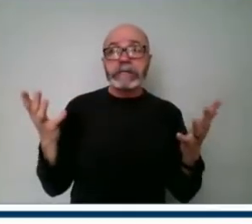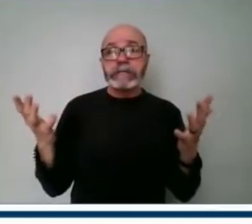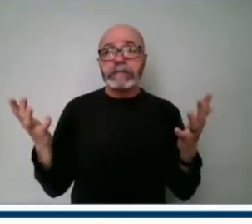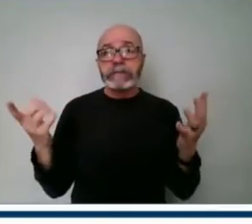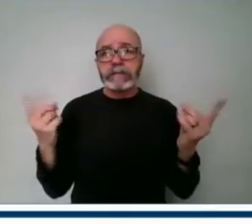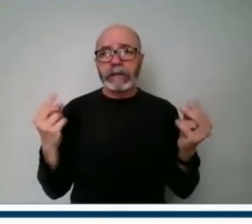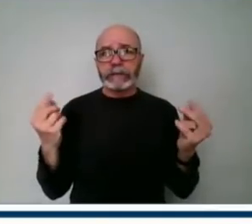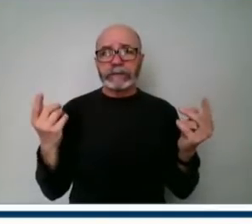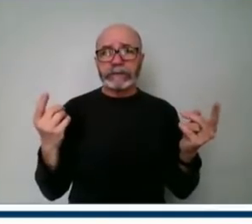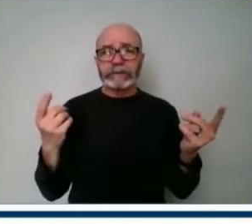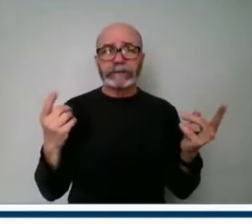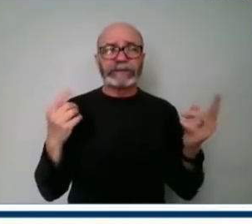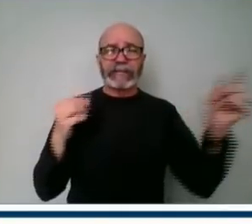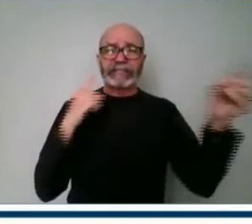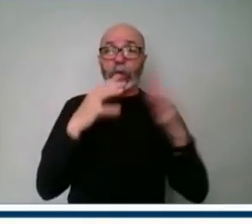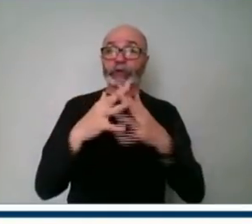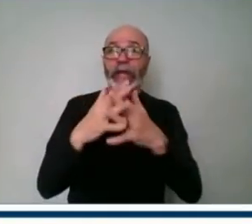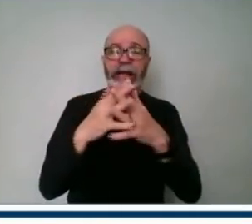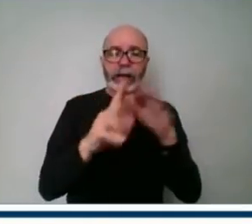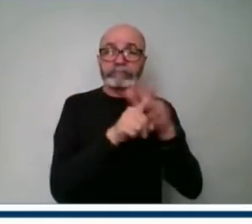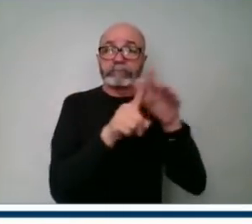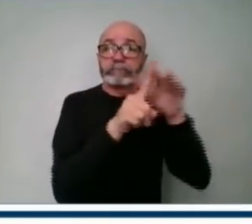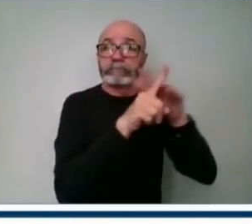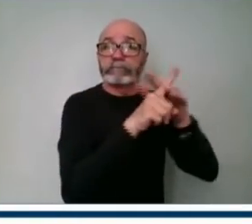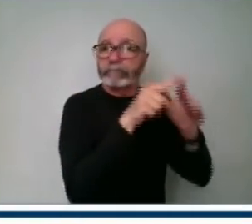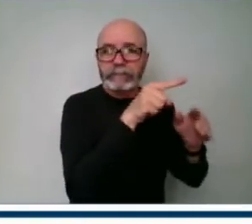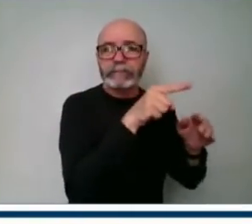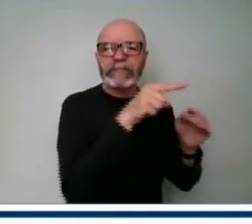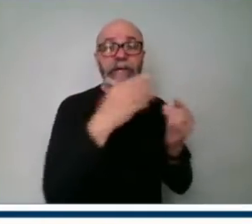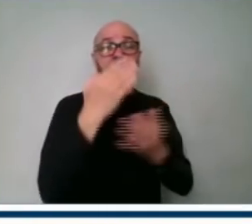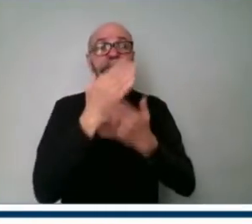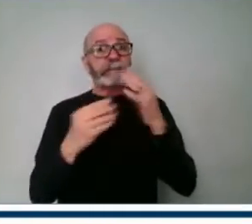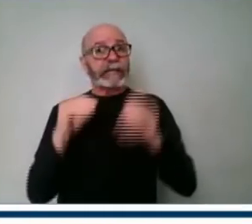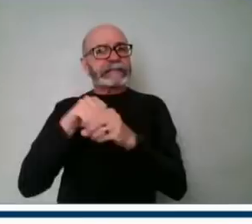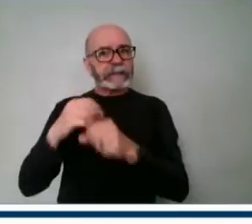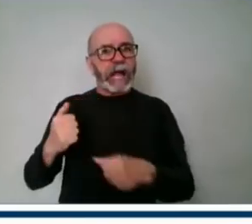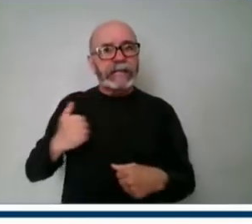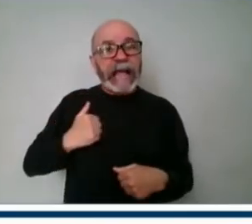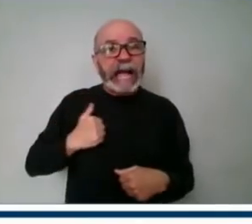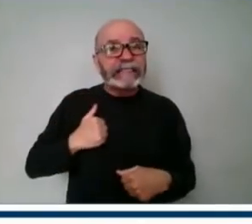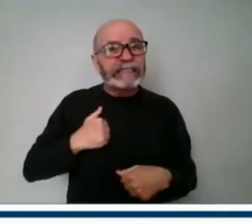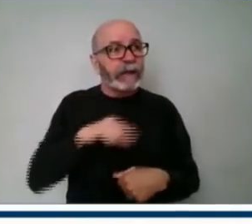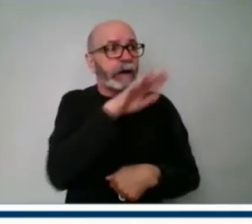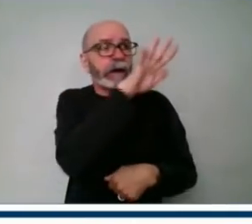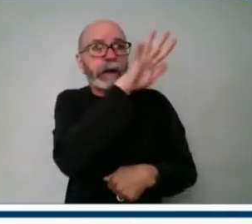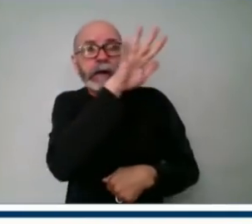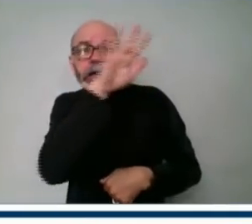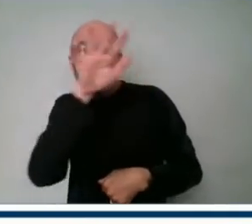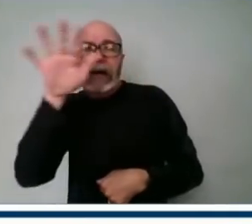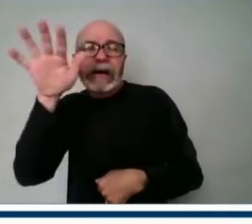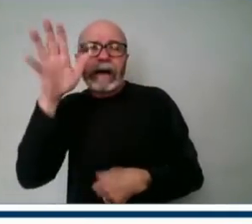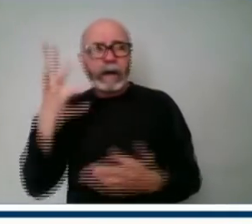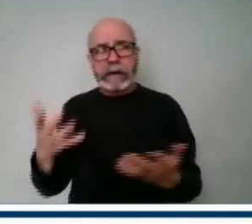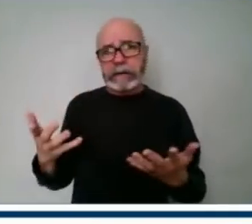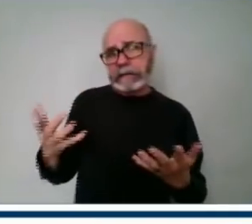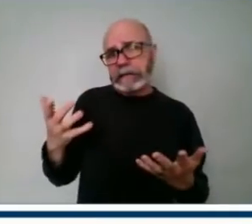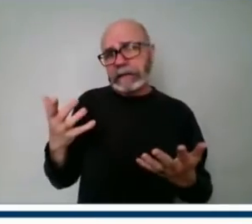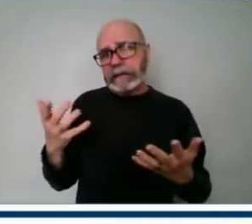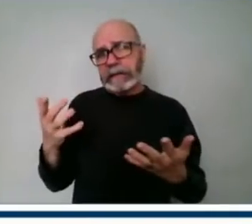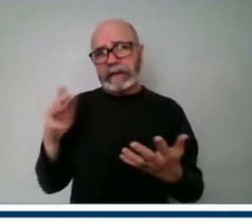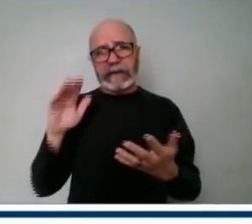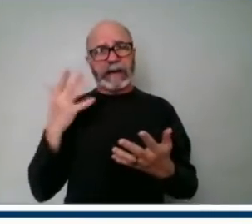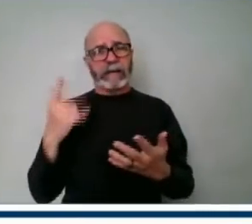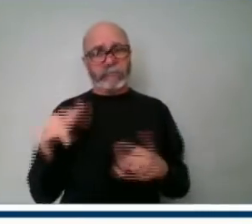States. We're seeing it in other parts of Canada, and yet we still don't seem to have a large prevalence of it here. How